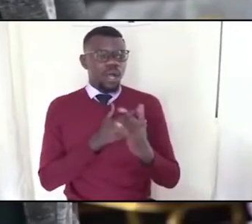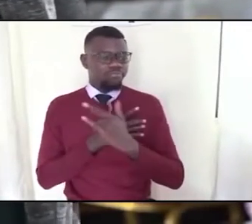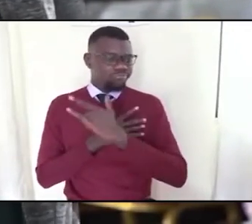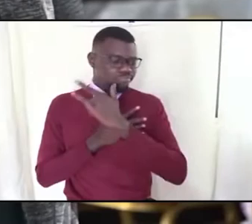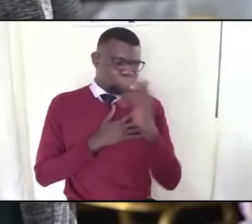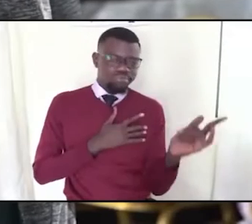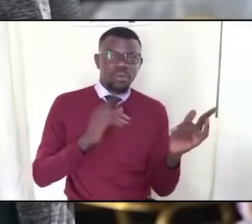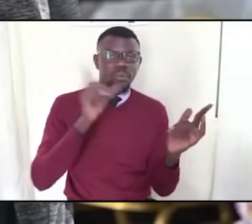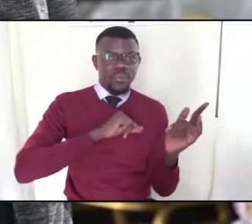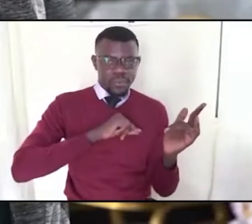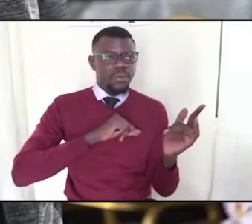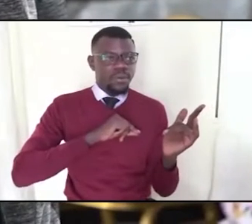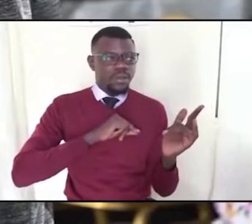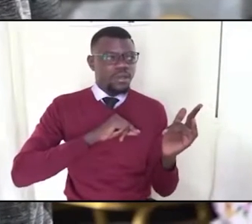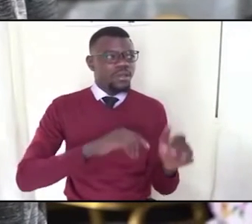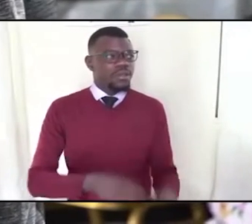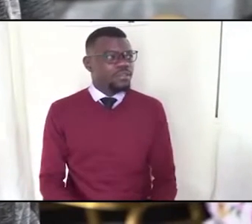couch.